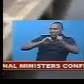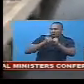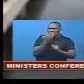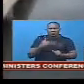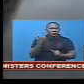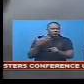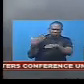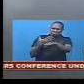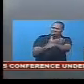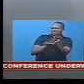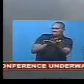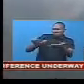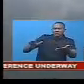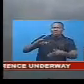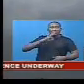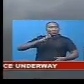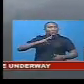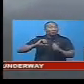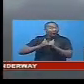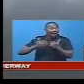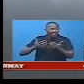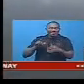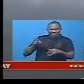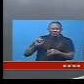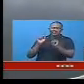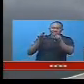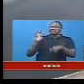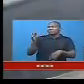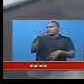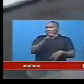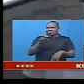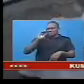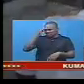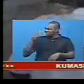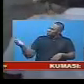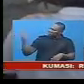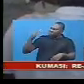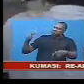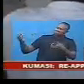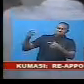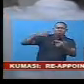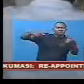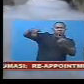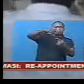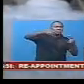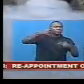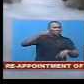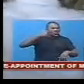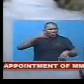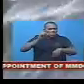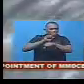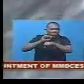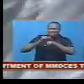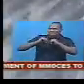the government can provide the necessary support to boost water supply. The minister was conducted around the production plant and